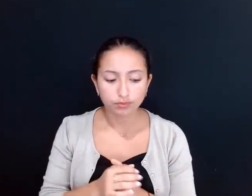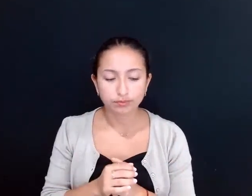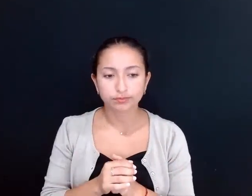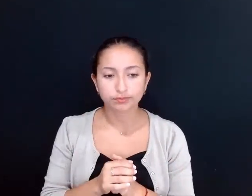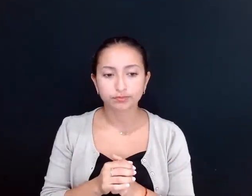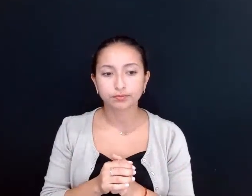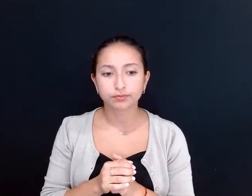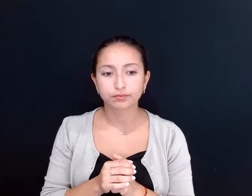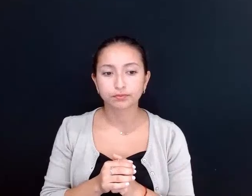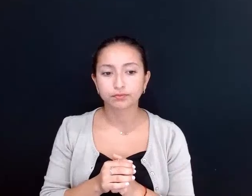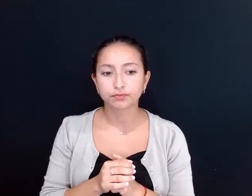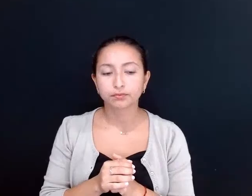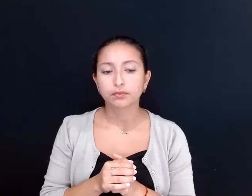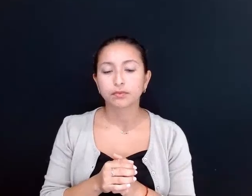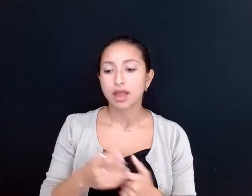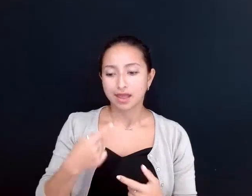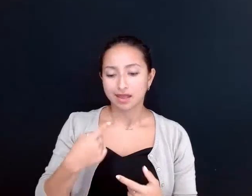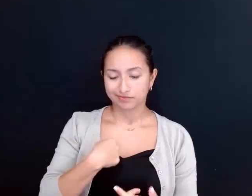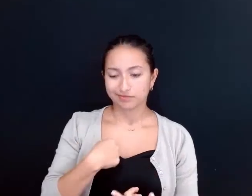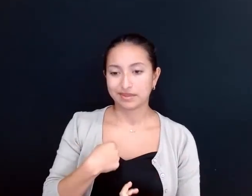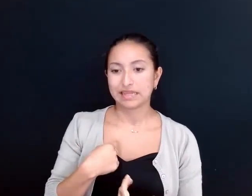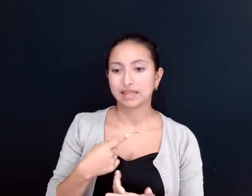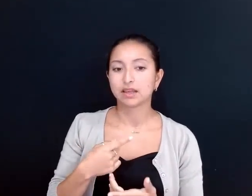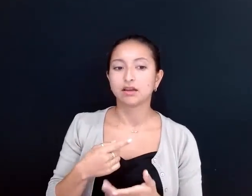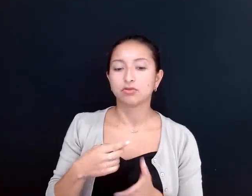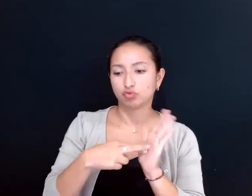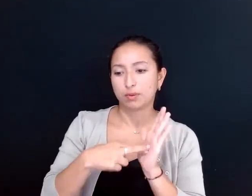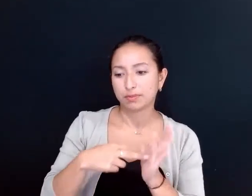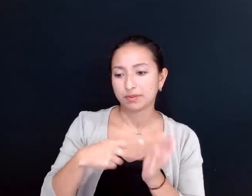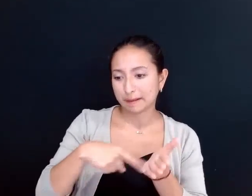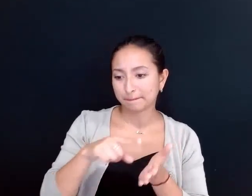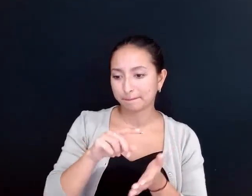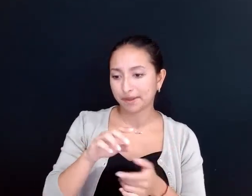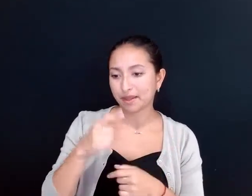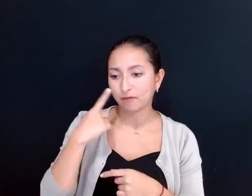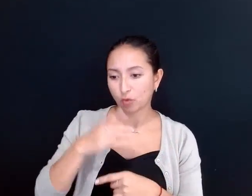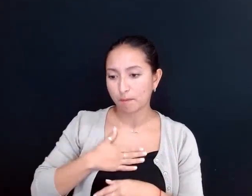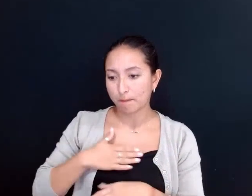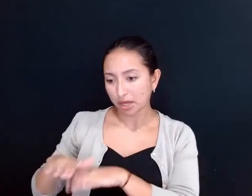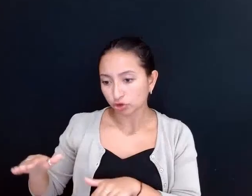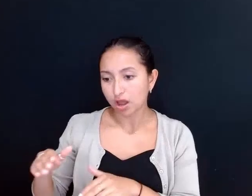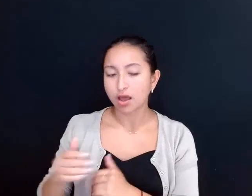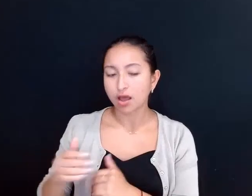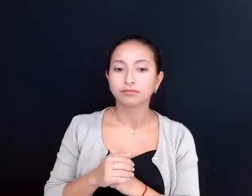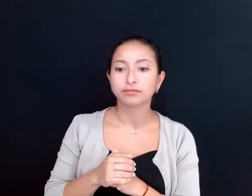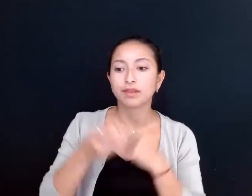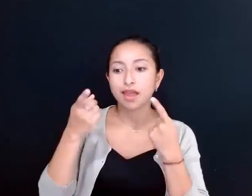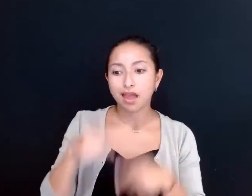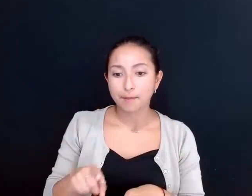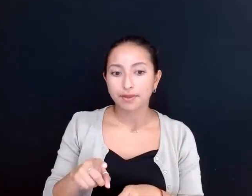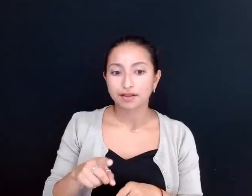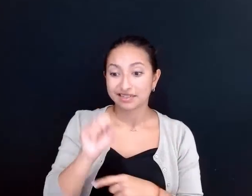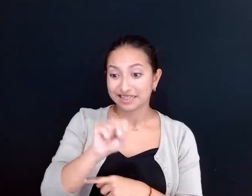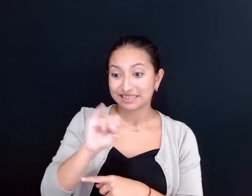as a representative payee for my child or my adult child, and I have leftover SSI funds